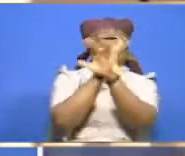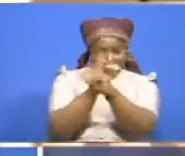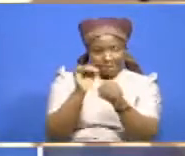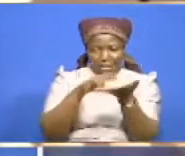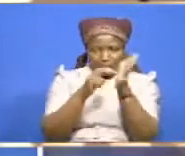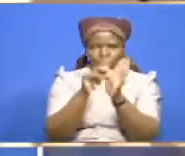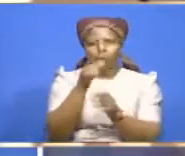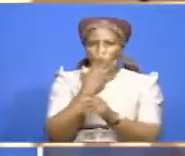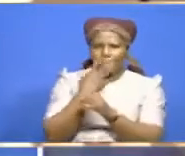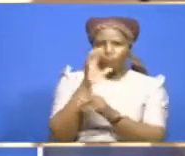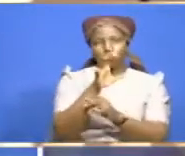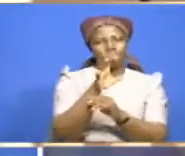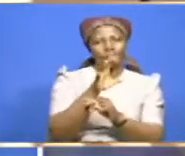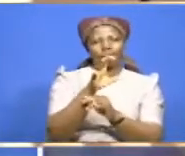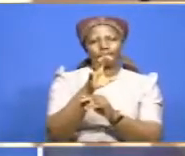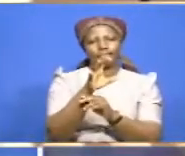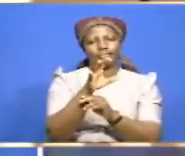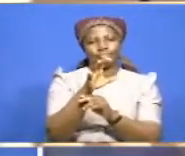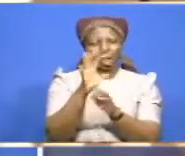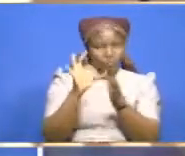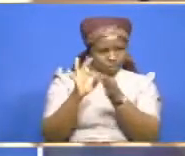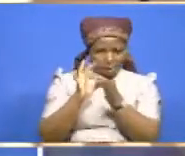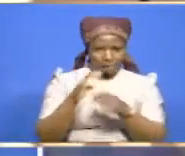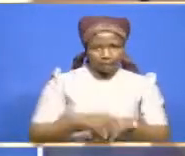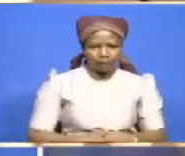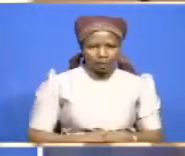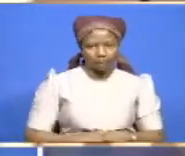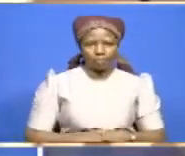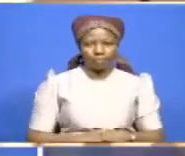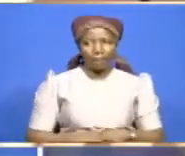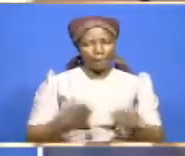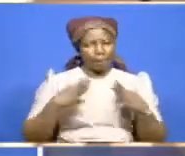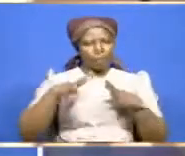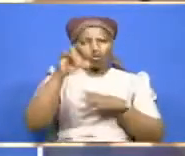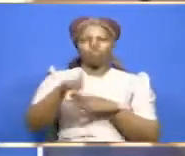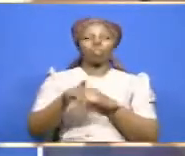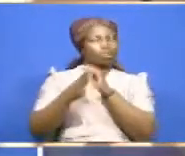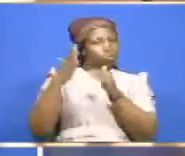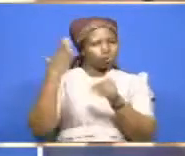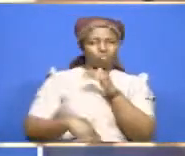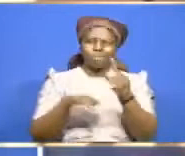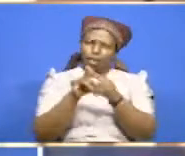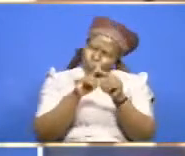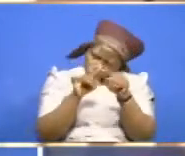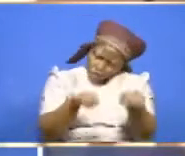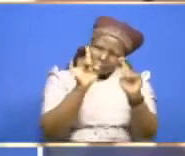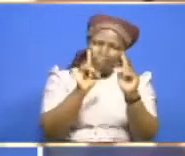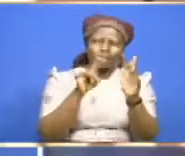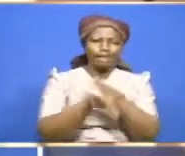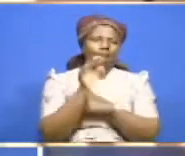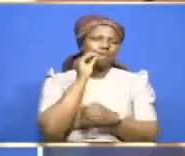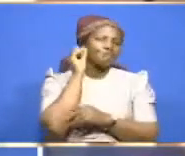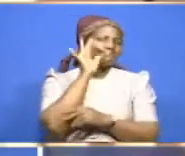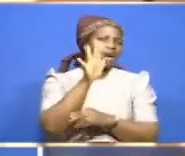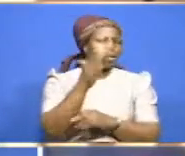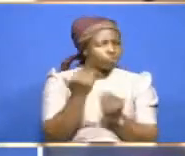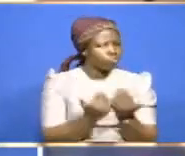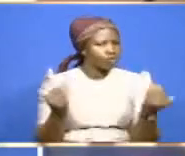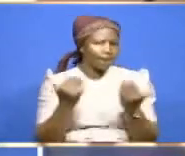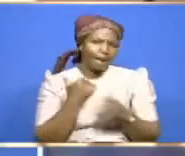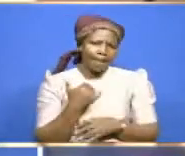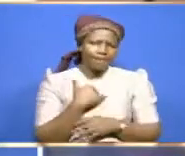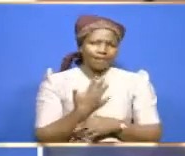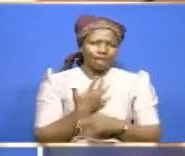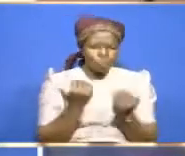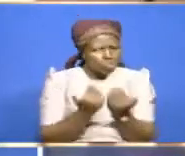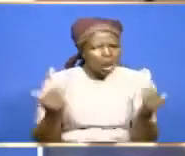unity. Let people desist. Everybody, even at your home, you have children. And not